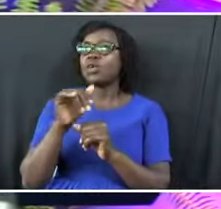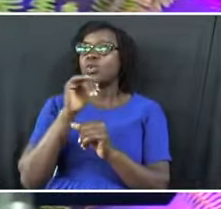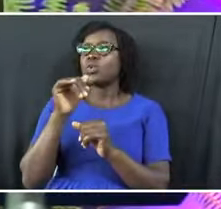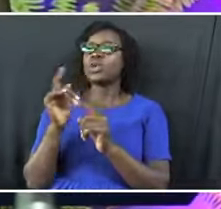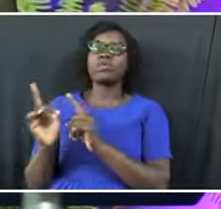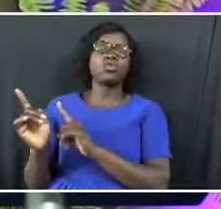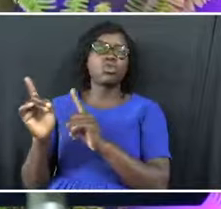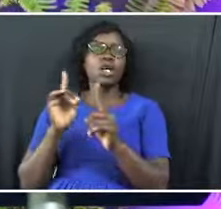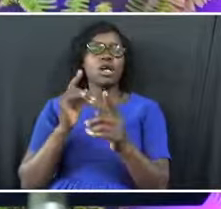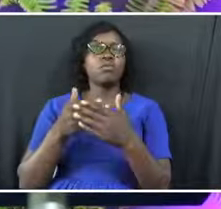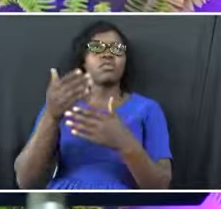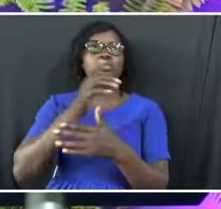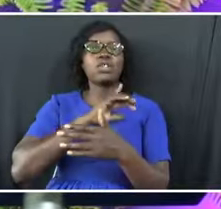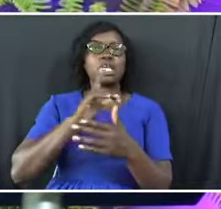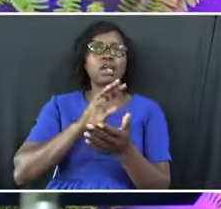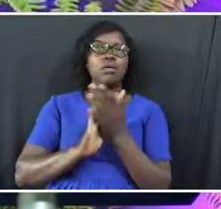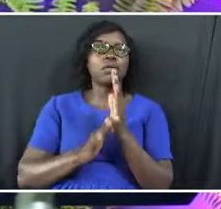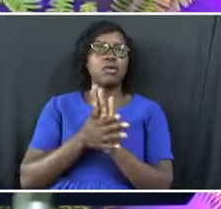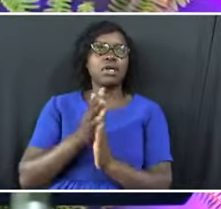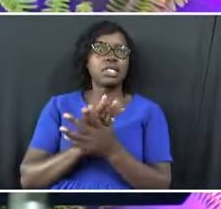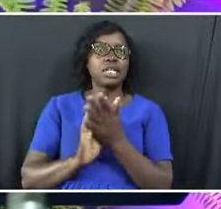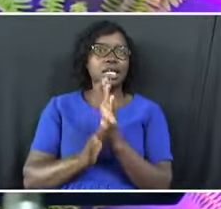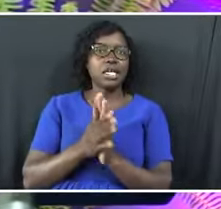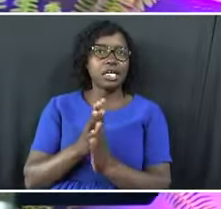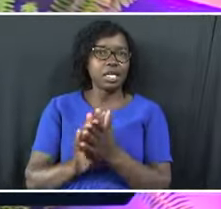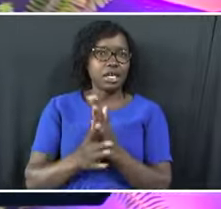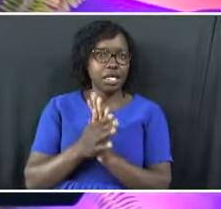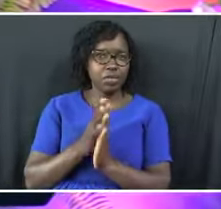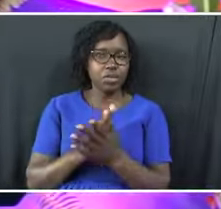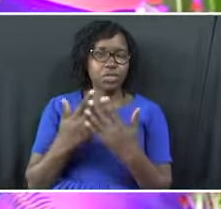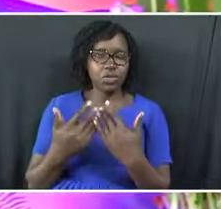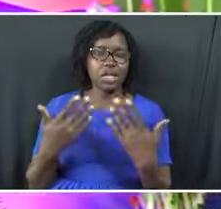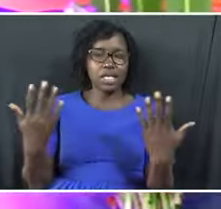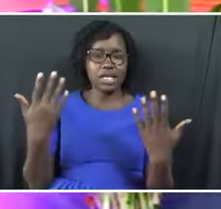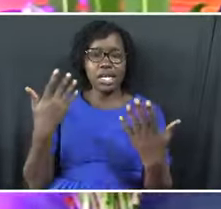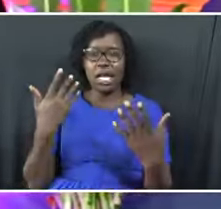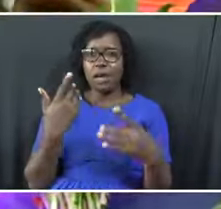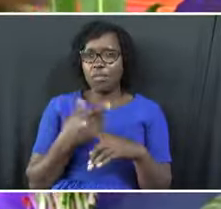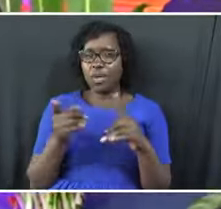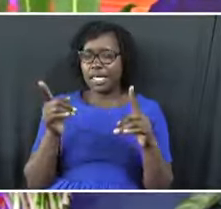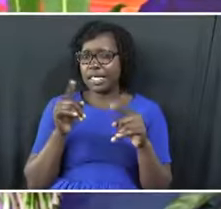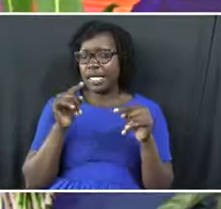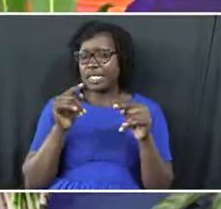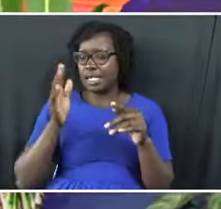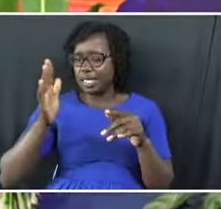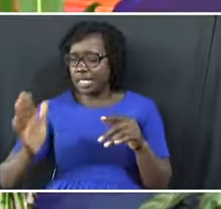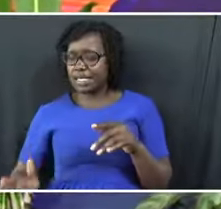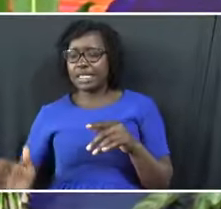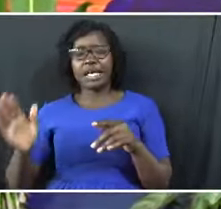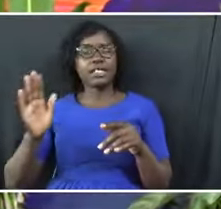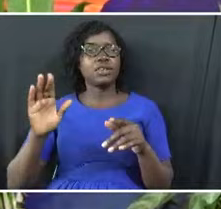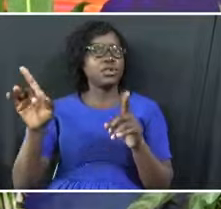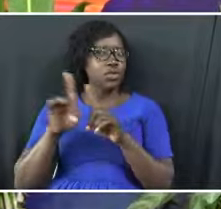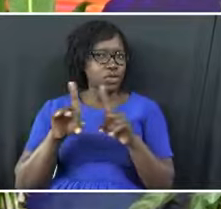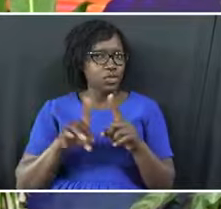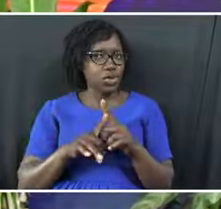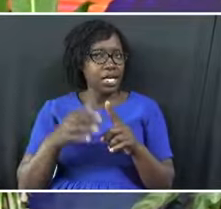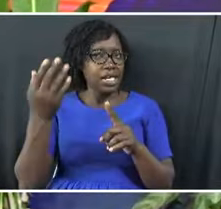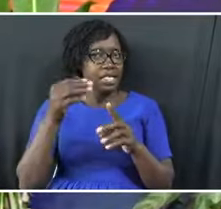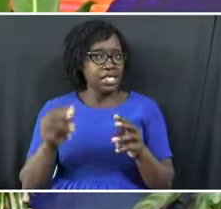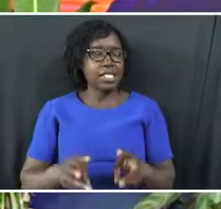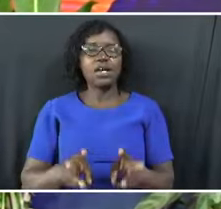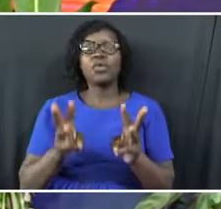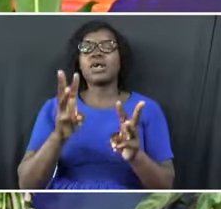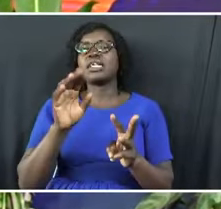to come before the Lord empty-handed. But that aside, also, there is a